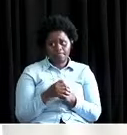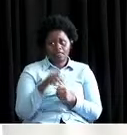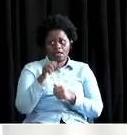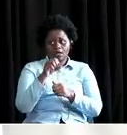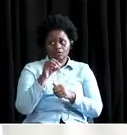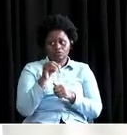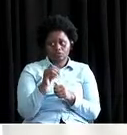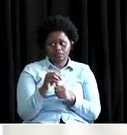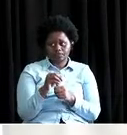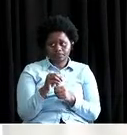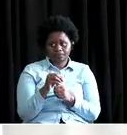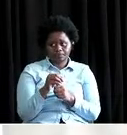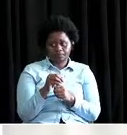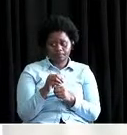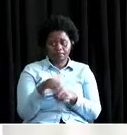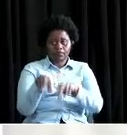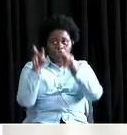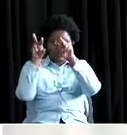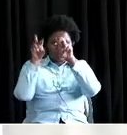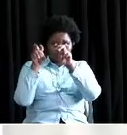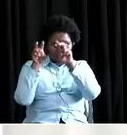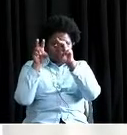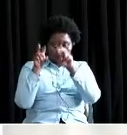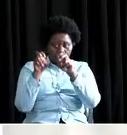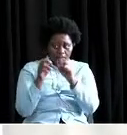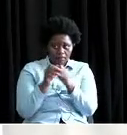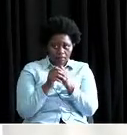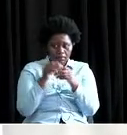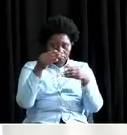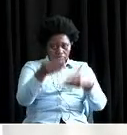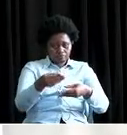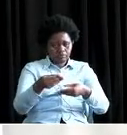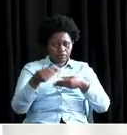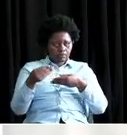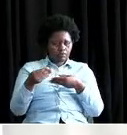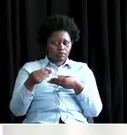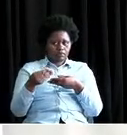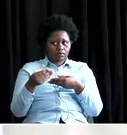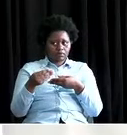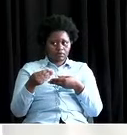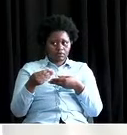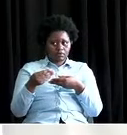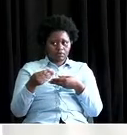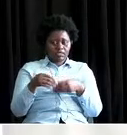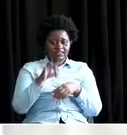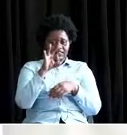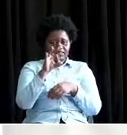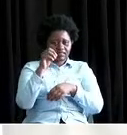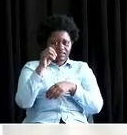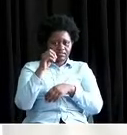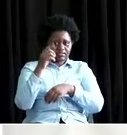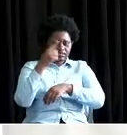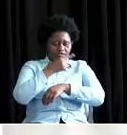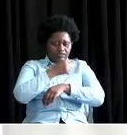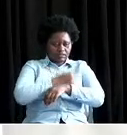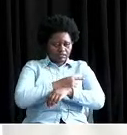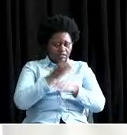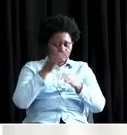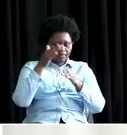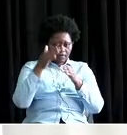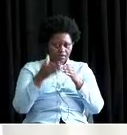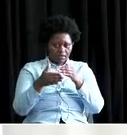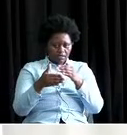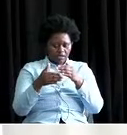So the matter has been tabled and it's within 30 days after the end of the